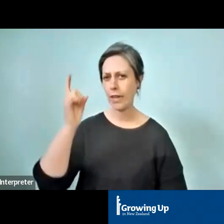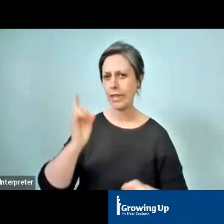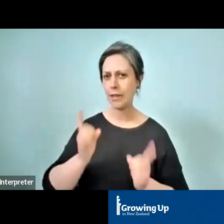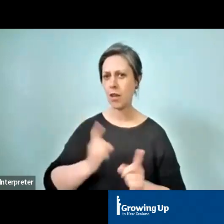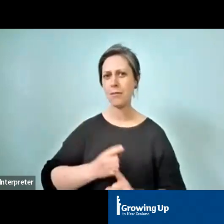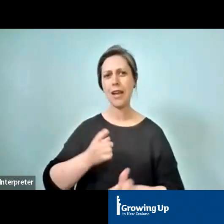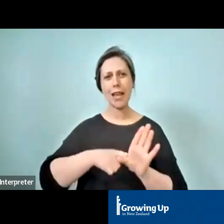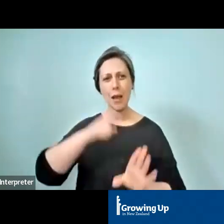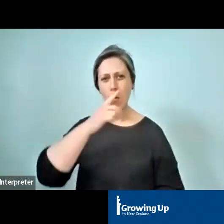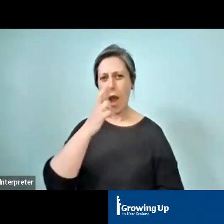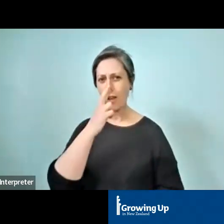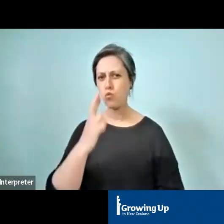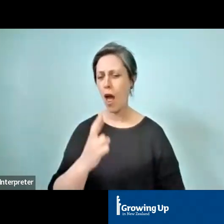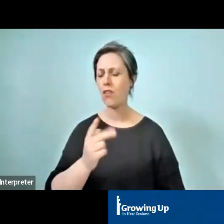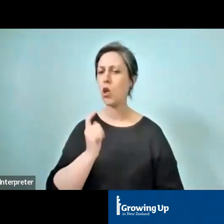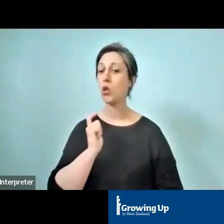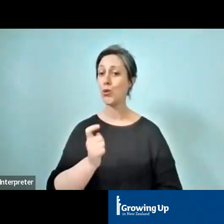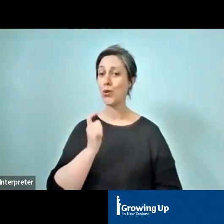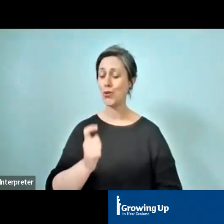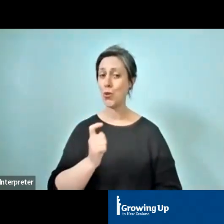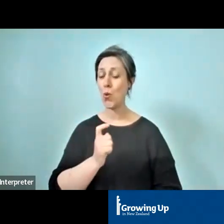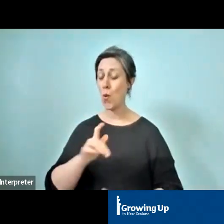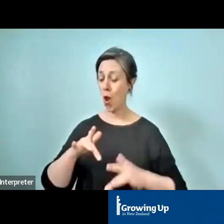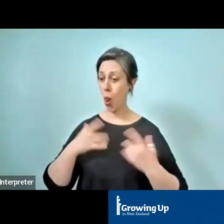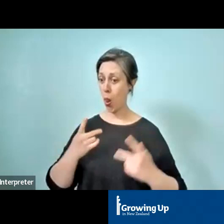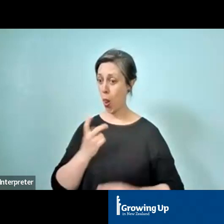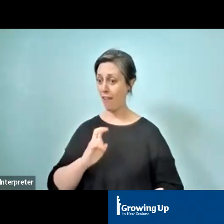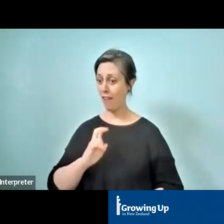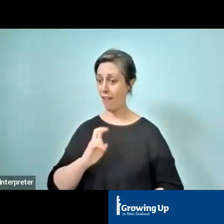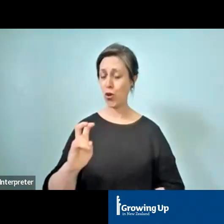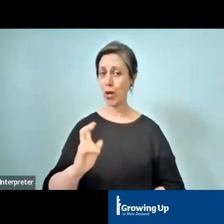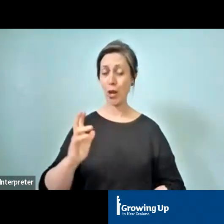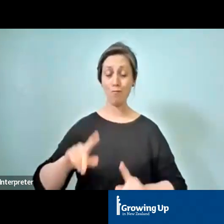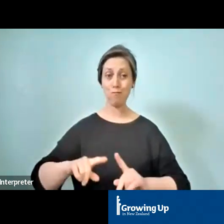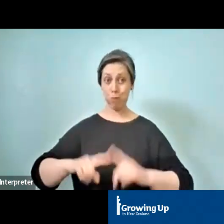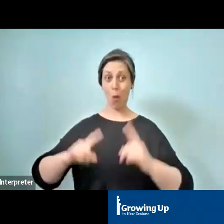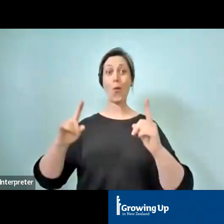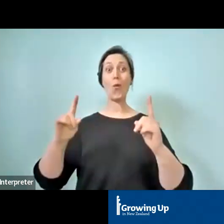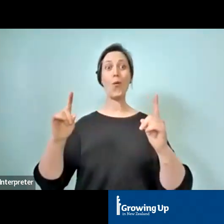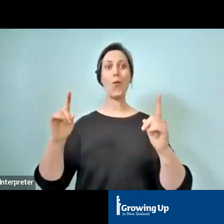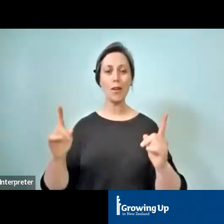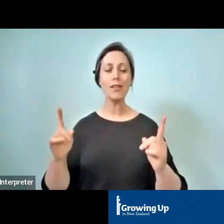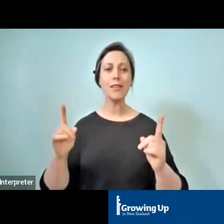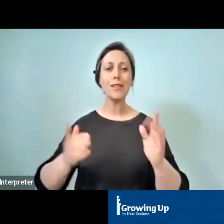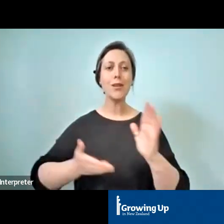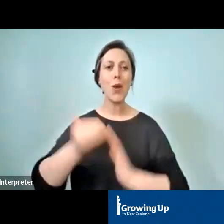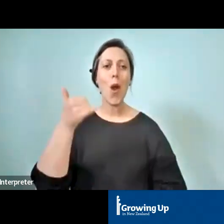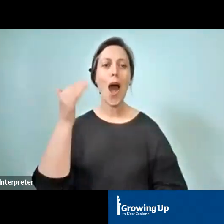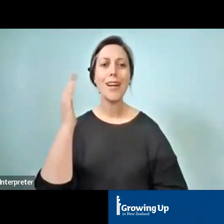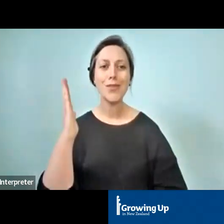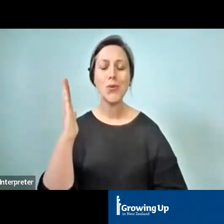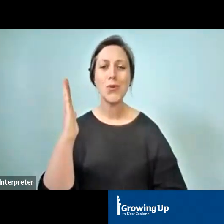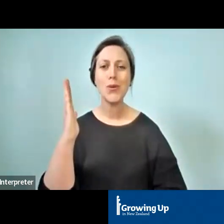12 years old and about to embark on a big journey as they approach secondary school, and doing what we can to upfit them and build them